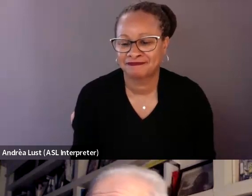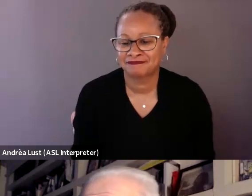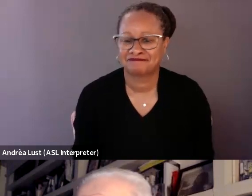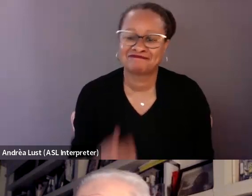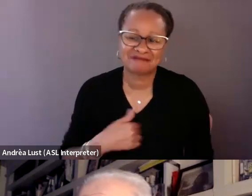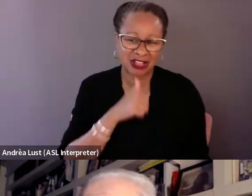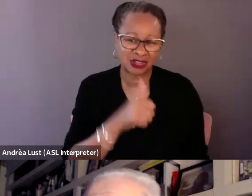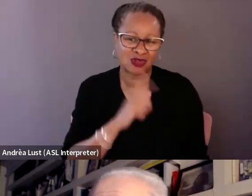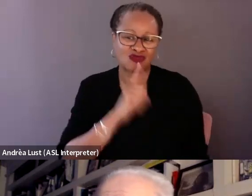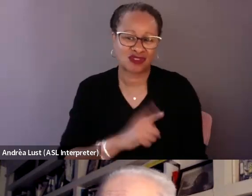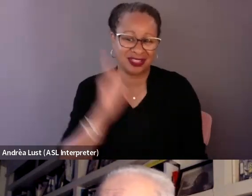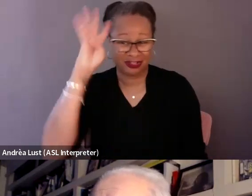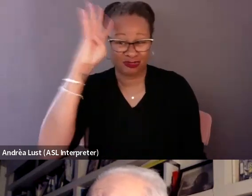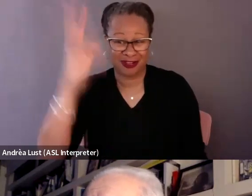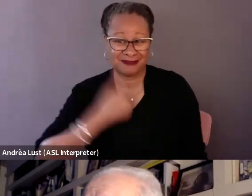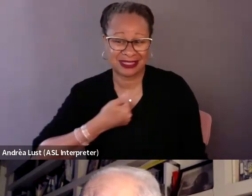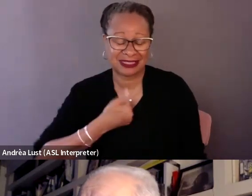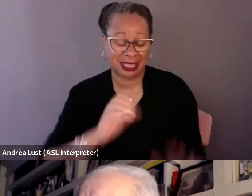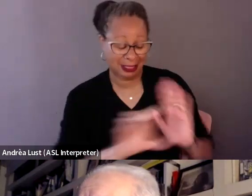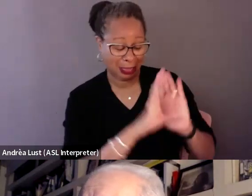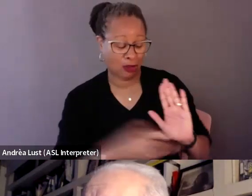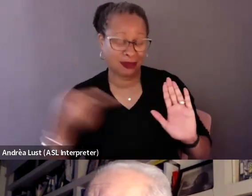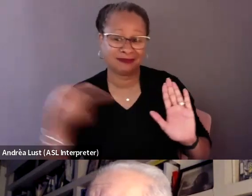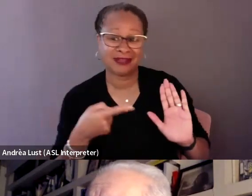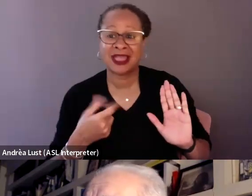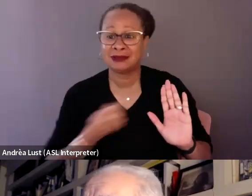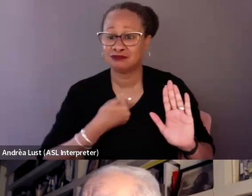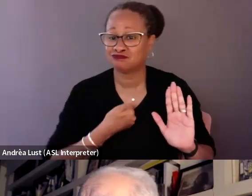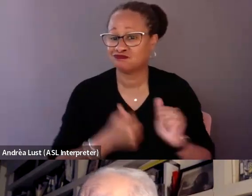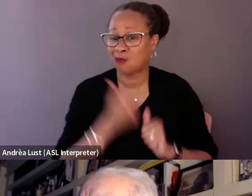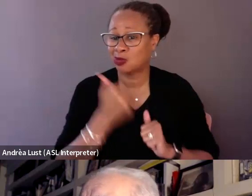because the character is mostly myself.